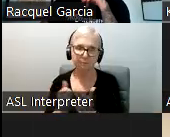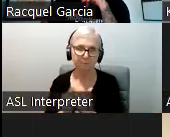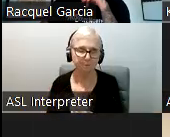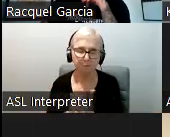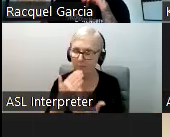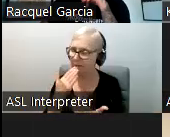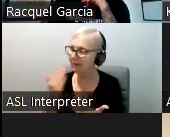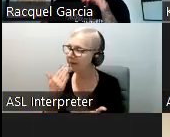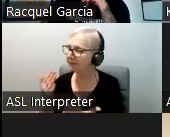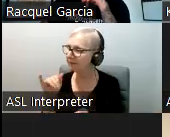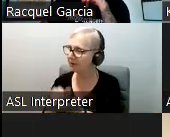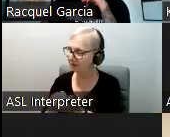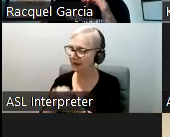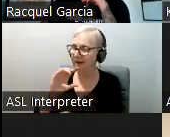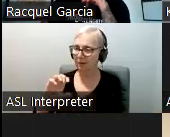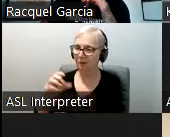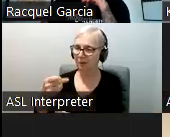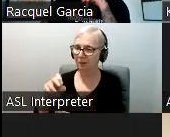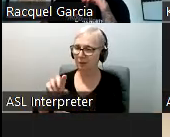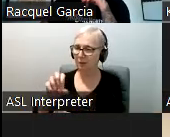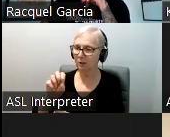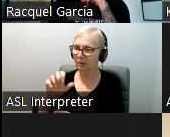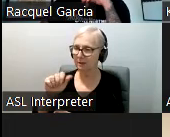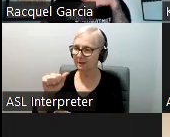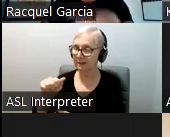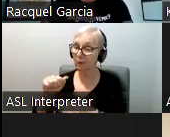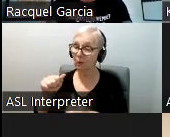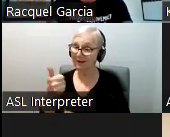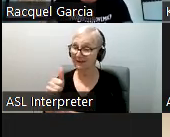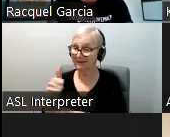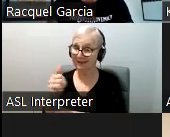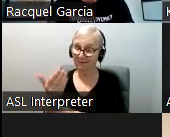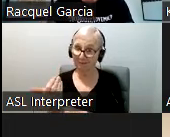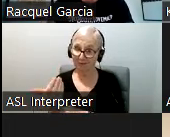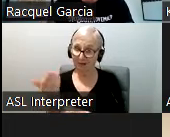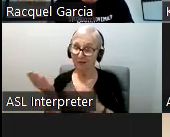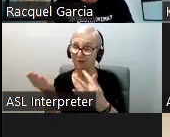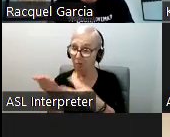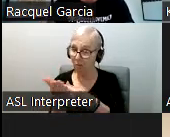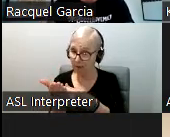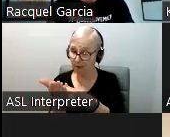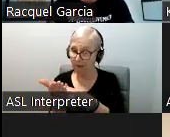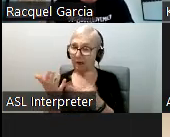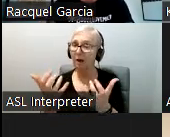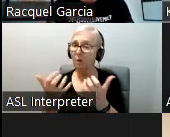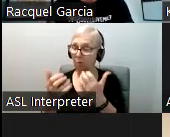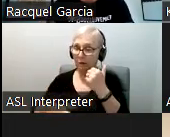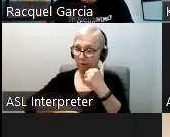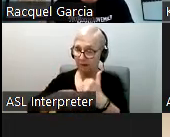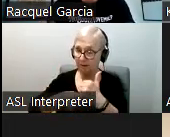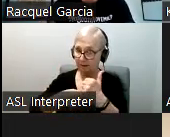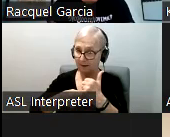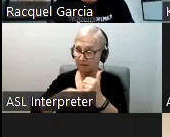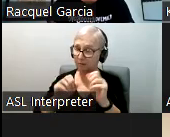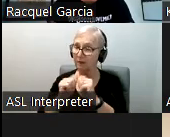Thank you for that, Chelsea. We are at 10:15 for break. I do want to add to the